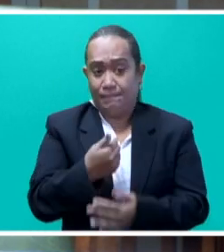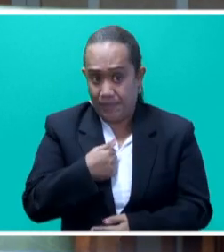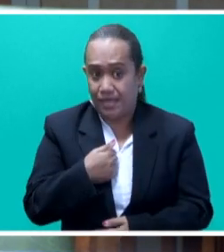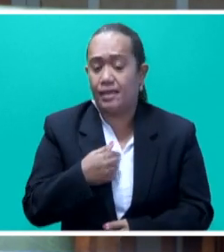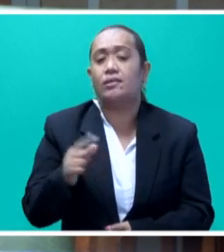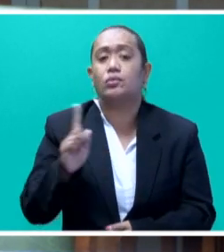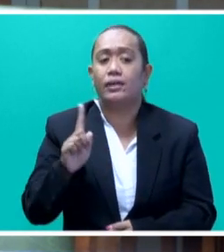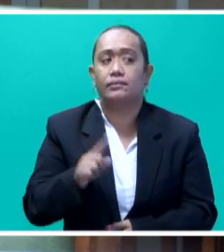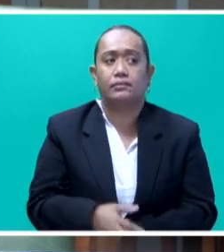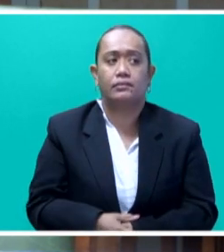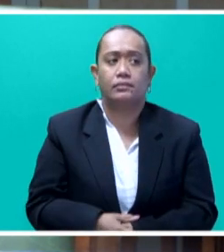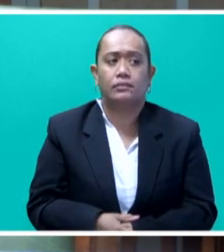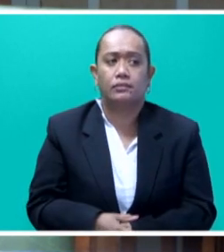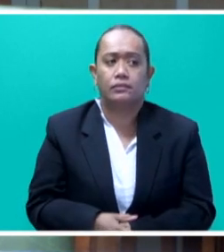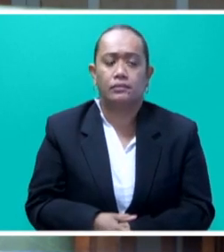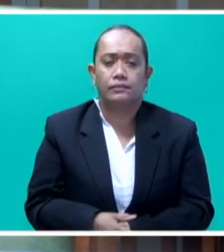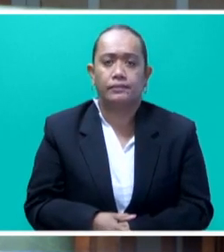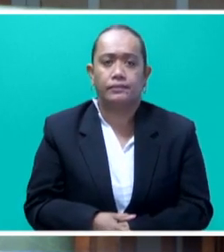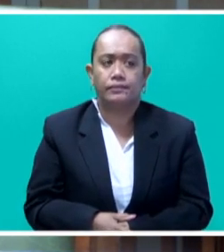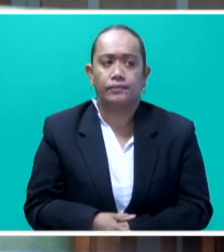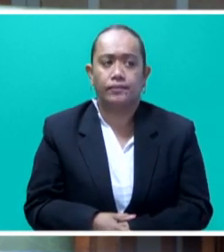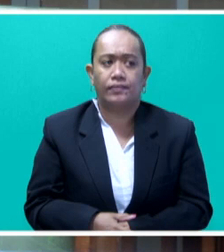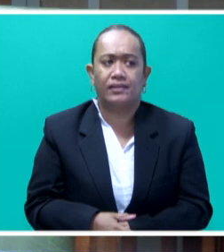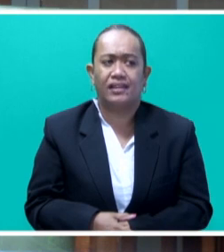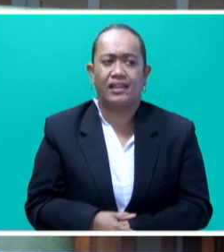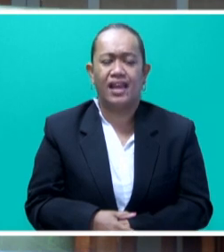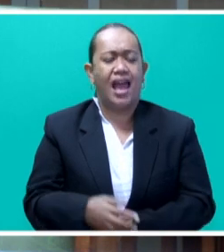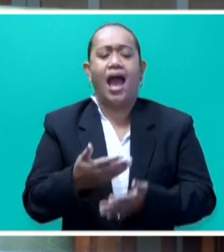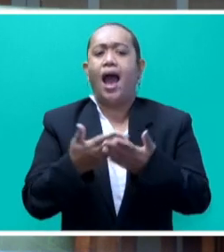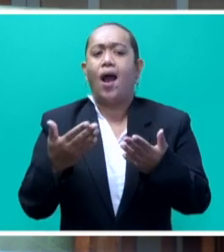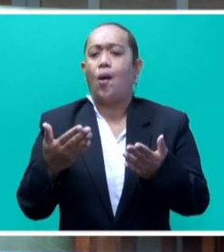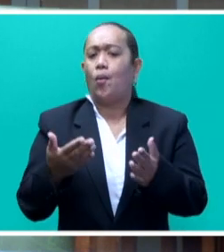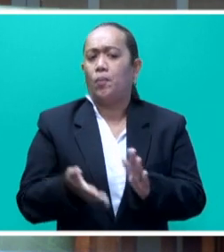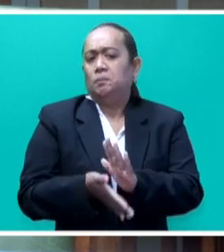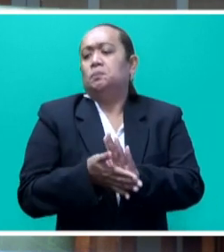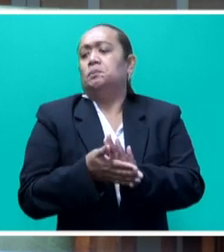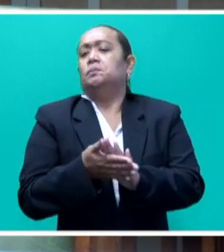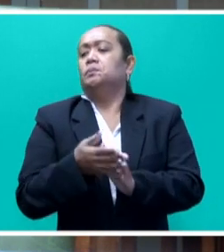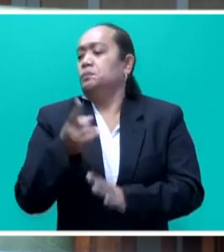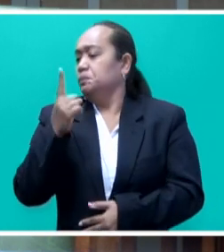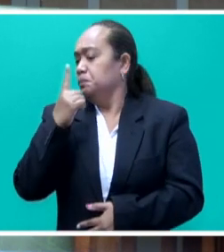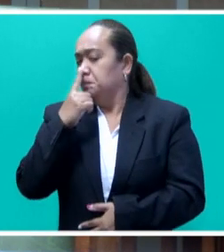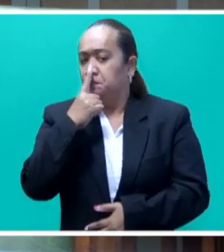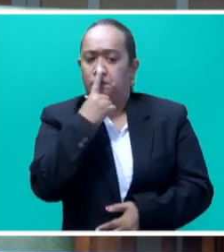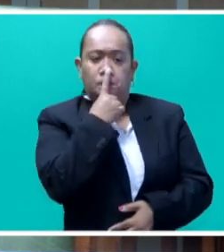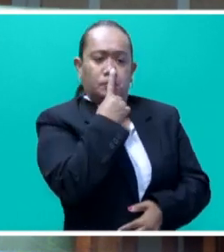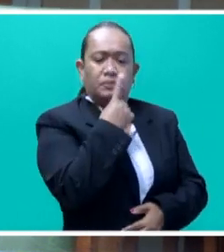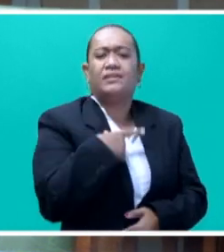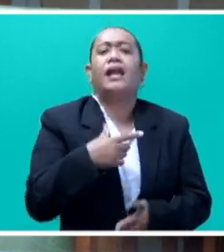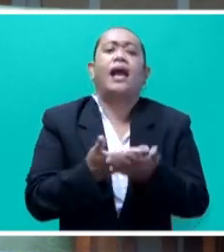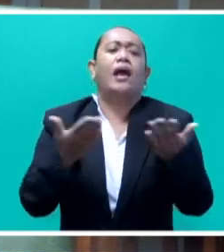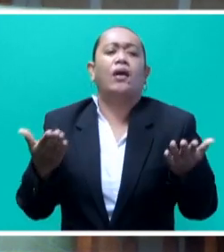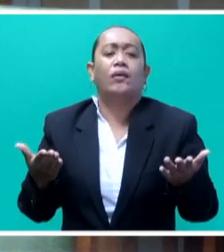the very high, the mightier-than-how approach taken by members of the opposition in this respect. And